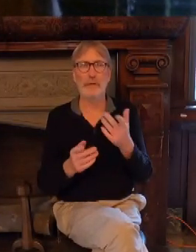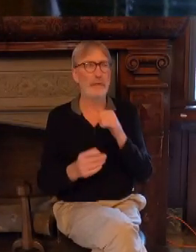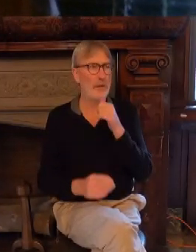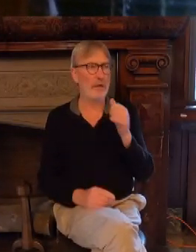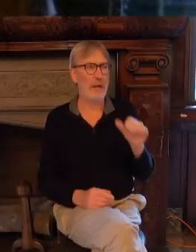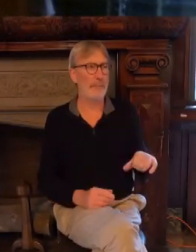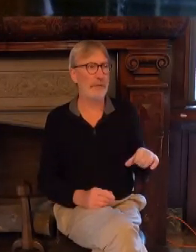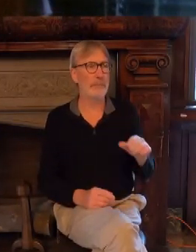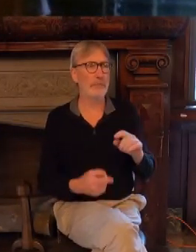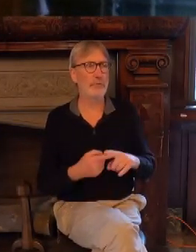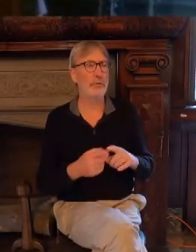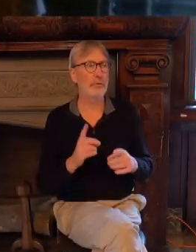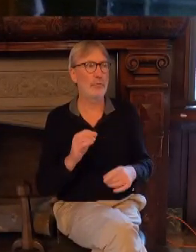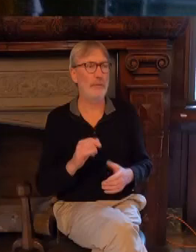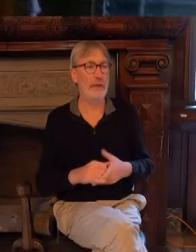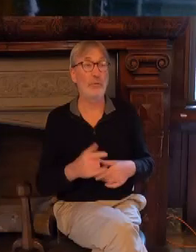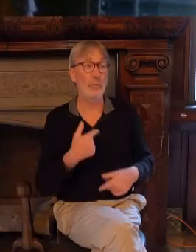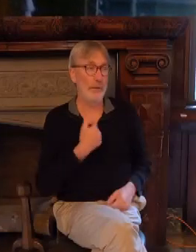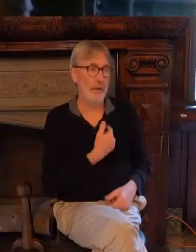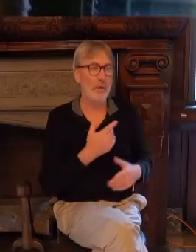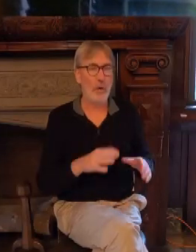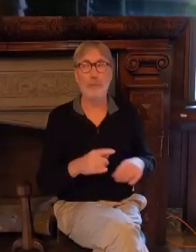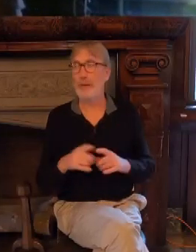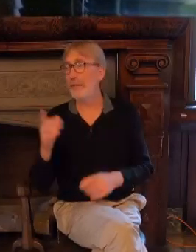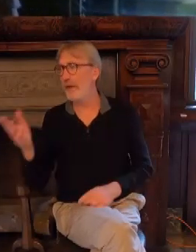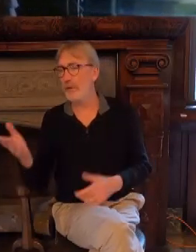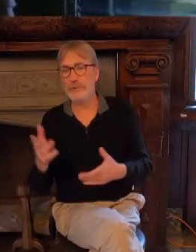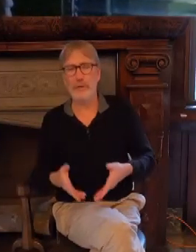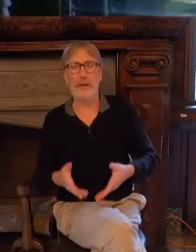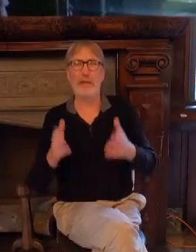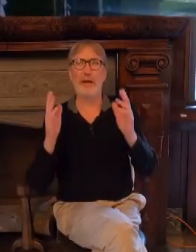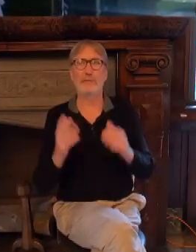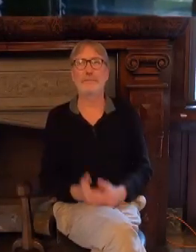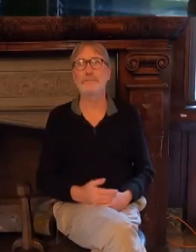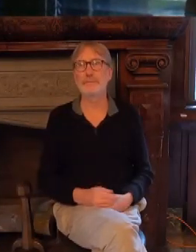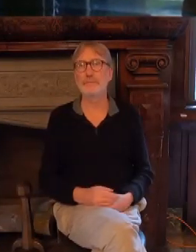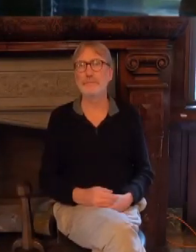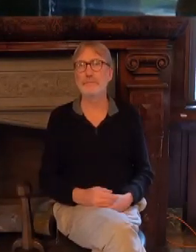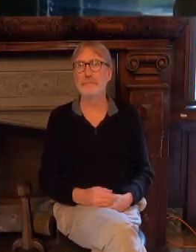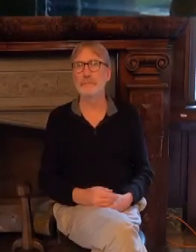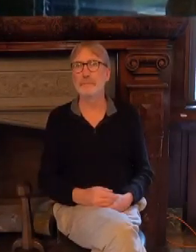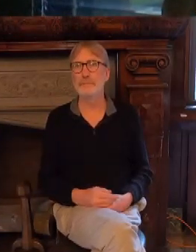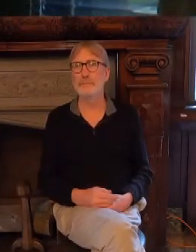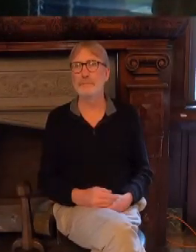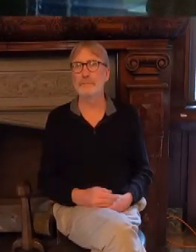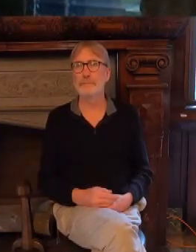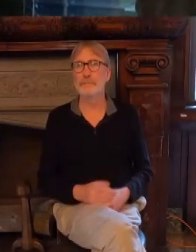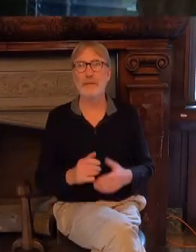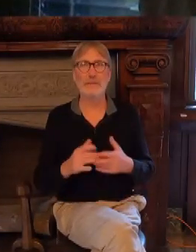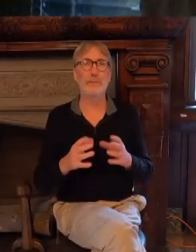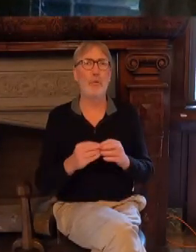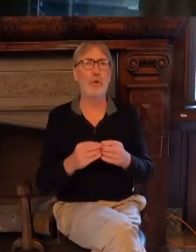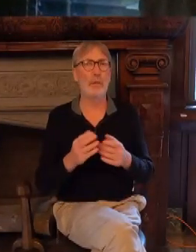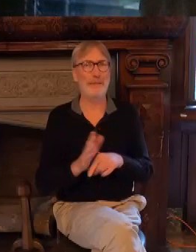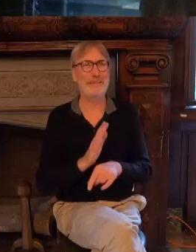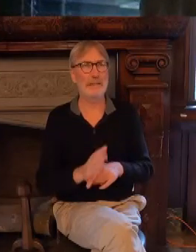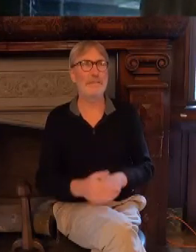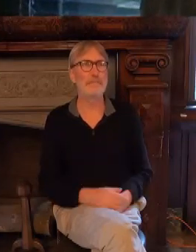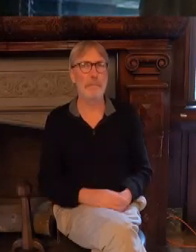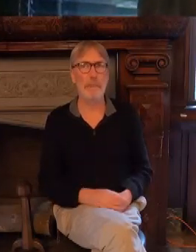do that, but here it seems like it's permissible, and this is even a much more busy little section of the street.